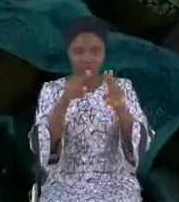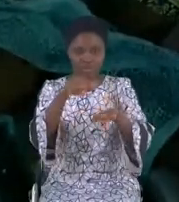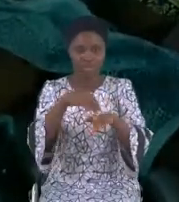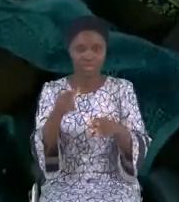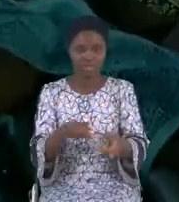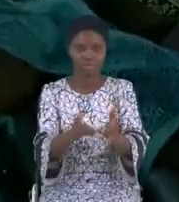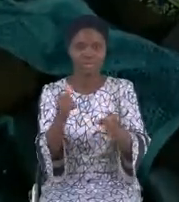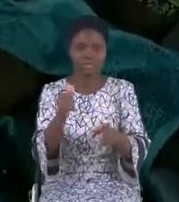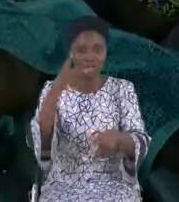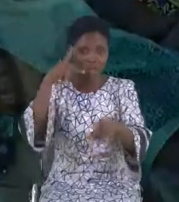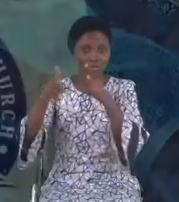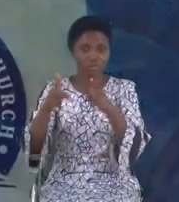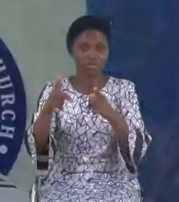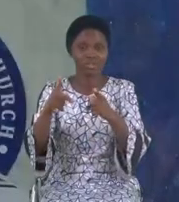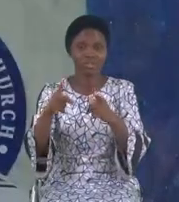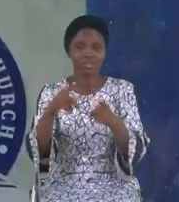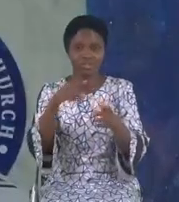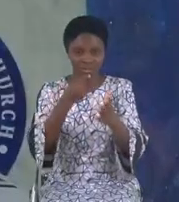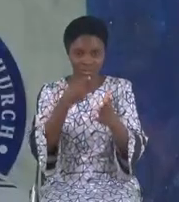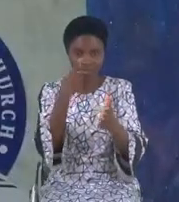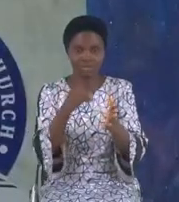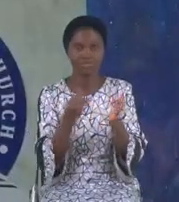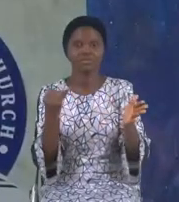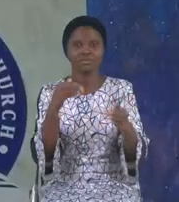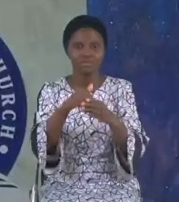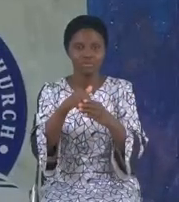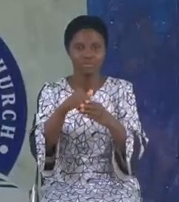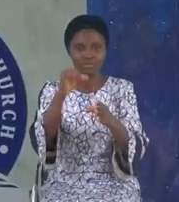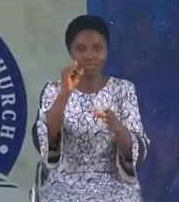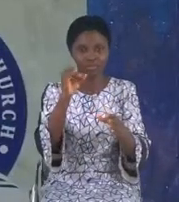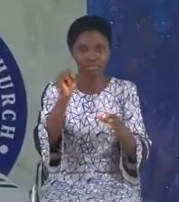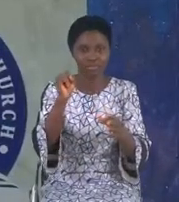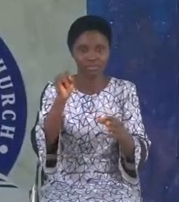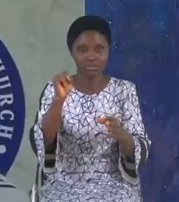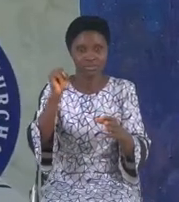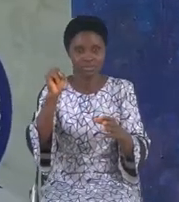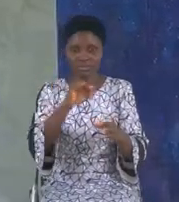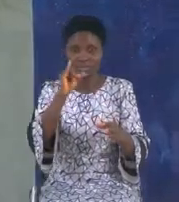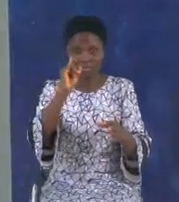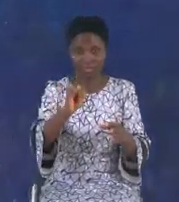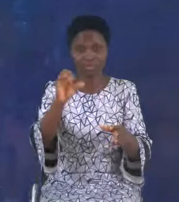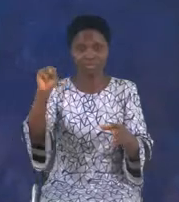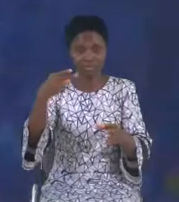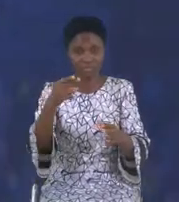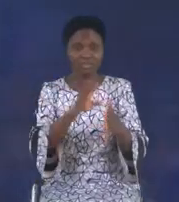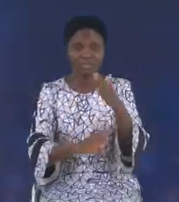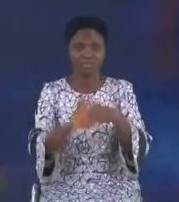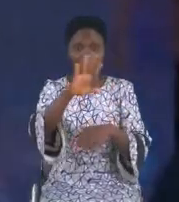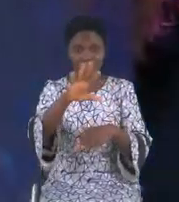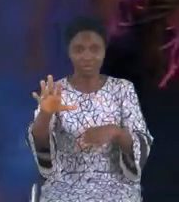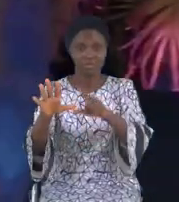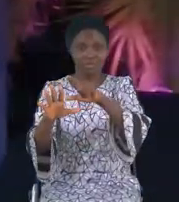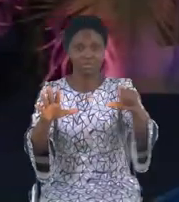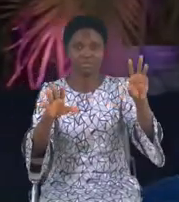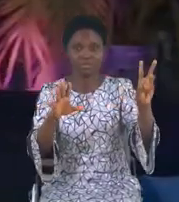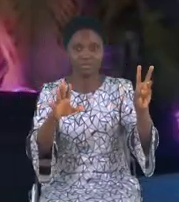say chapter 55 reading from verse 6 i say chapter 55 reading from message seek